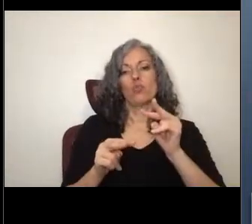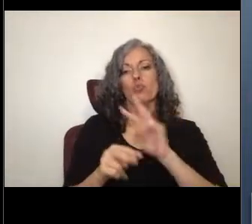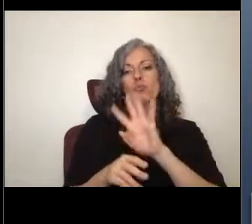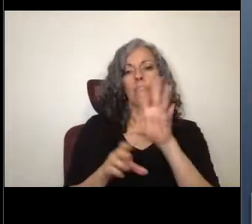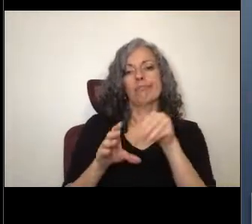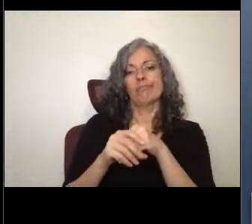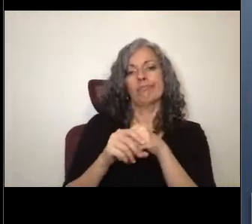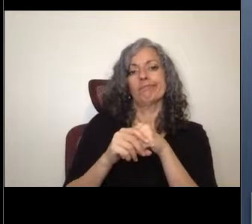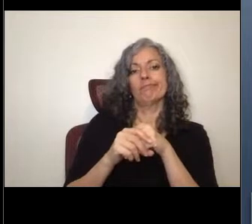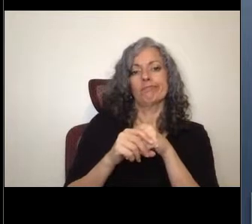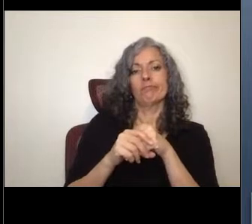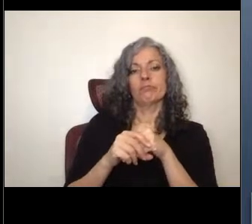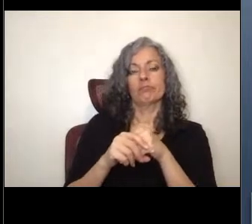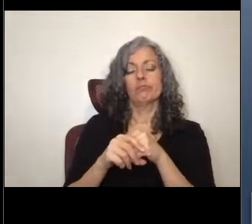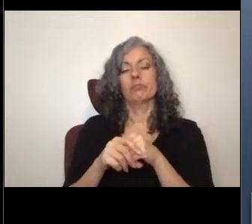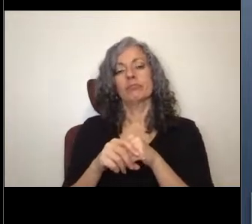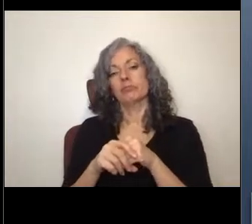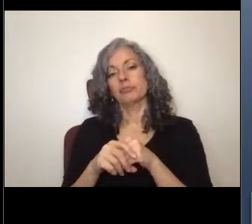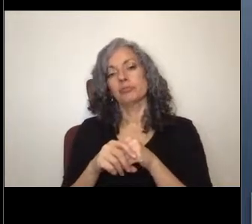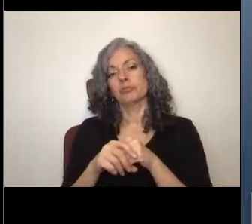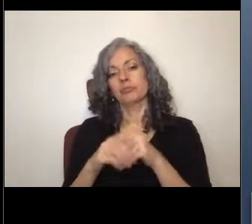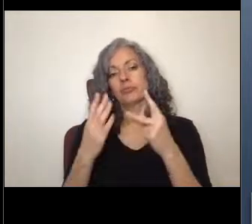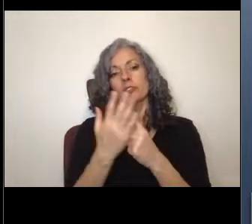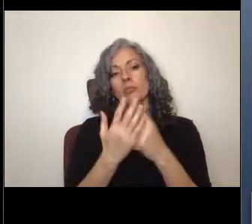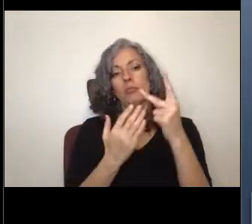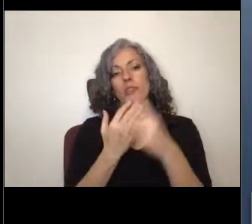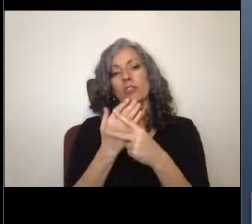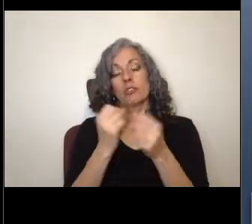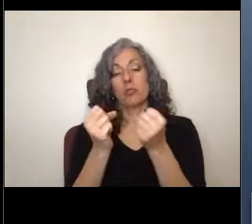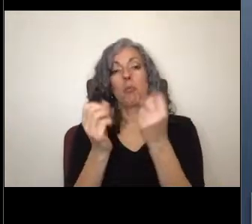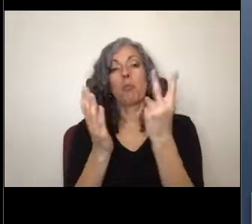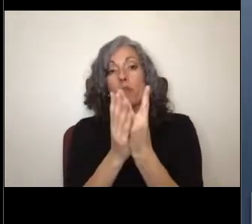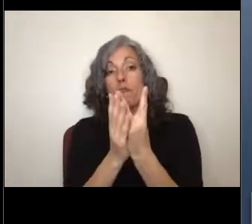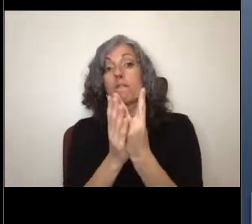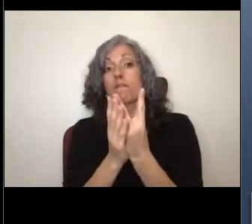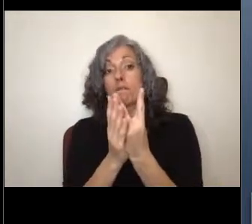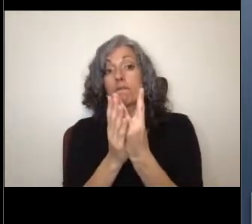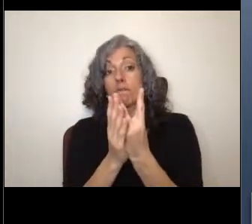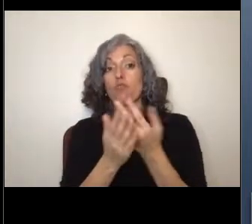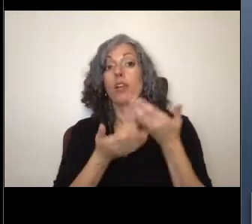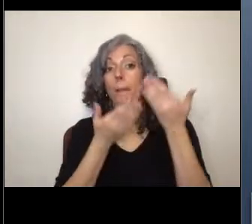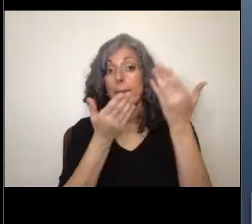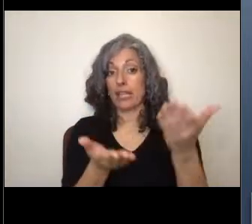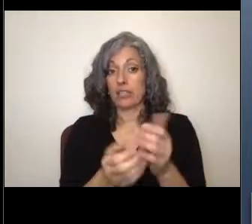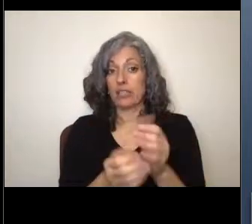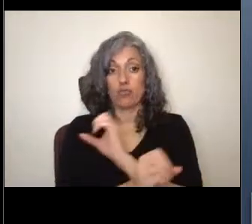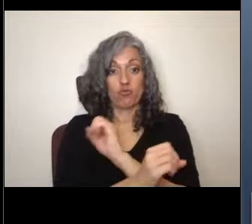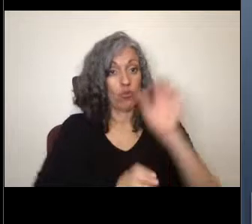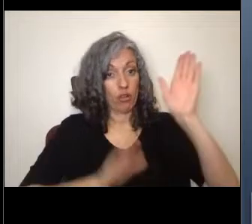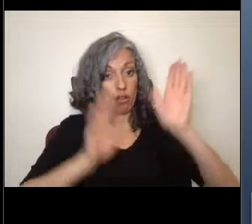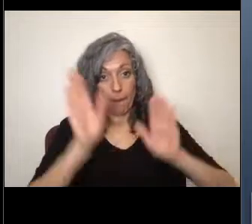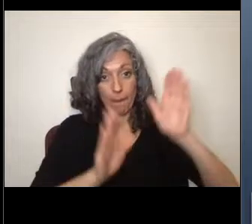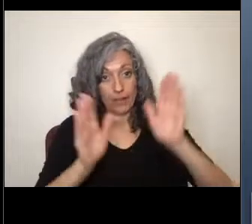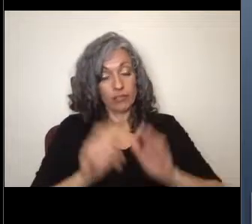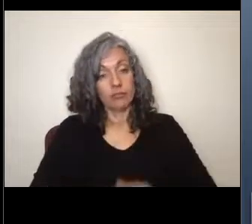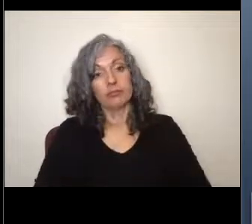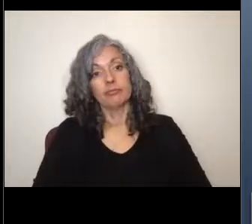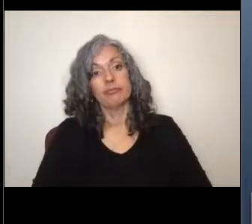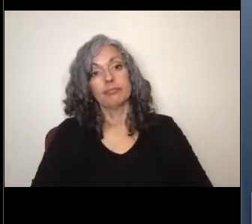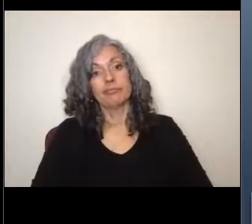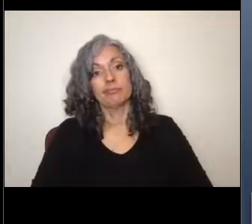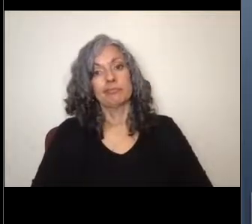Program allocation policy. Staff recommends approval. Excellent. Seeing that there's no public comment, commissioners, could we please make a motion? So